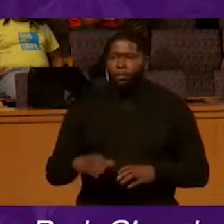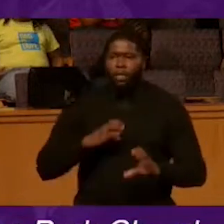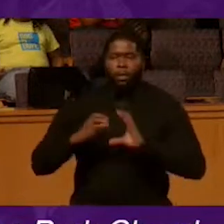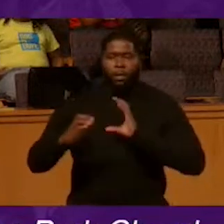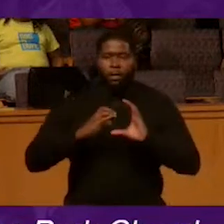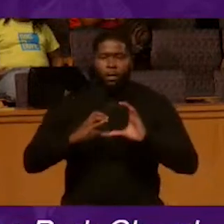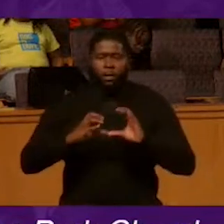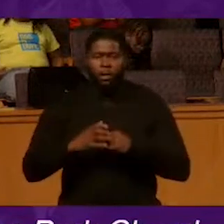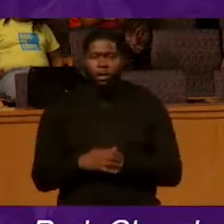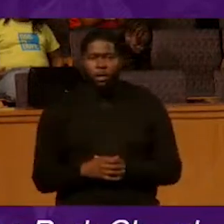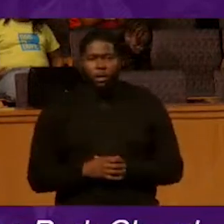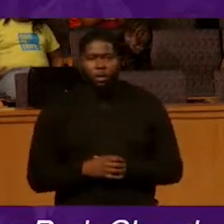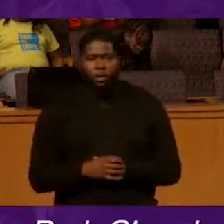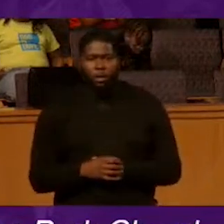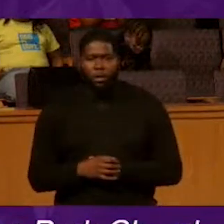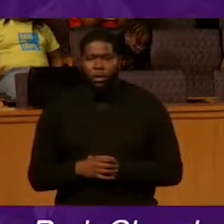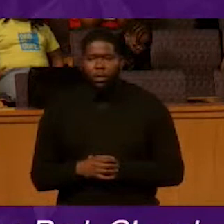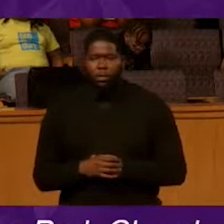youth@upbc.org. That's